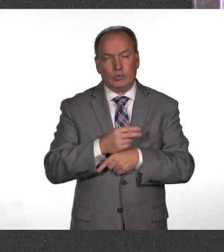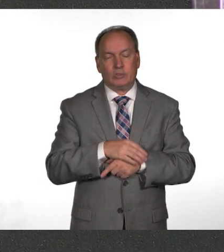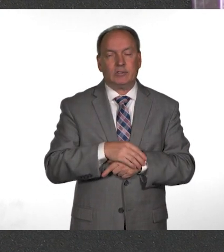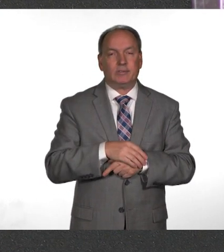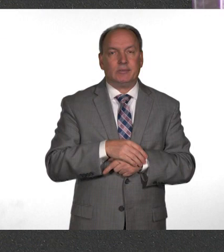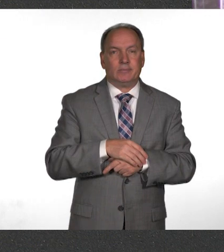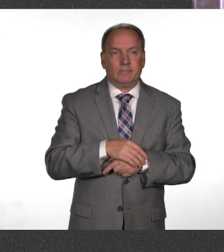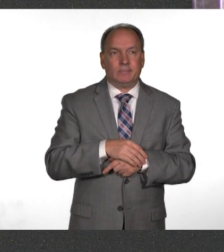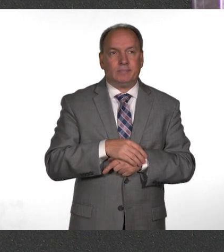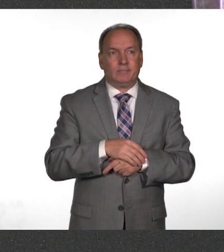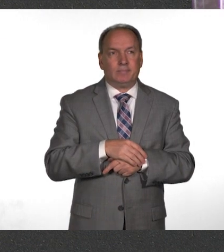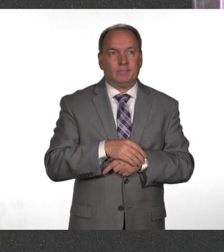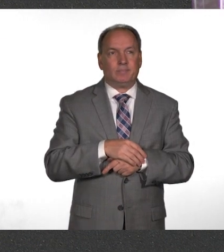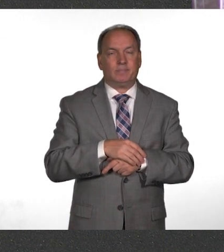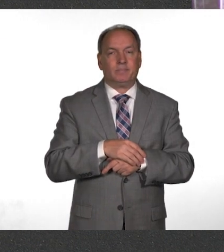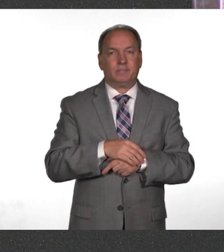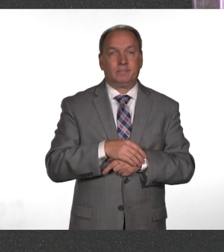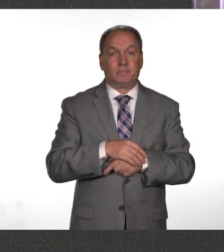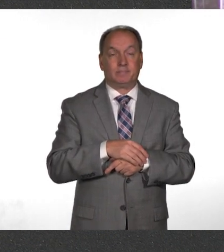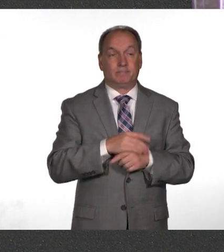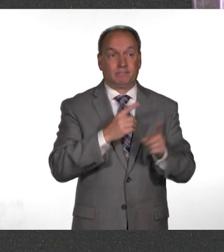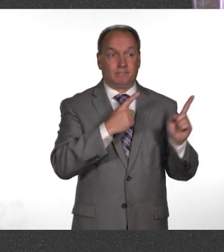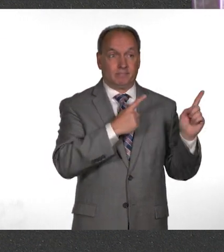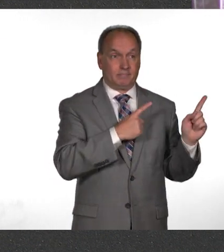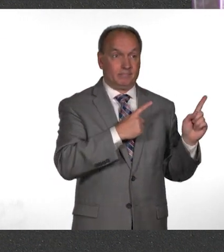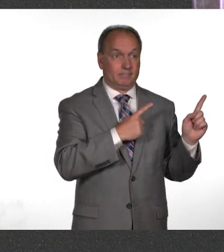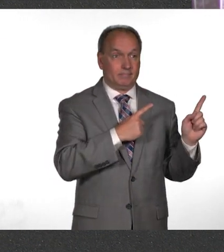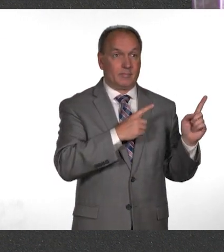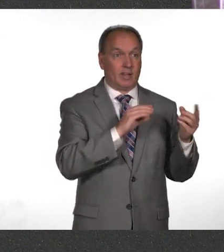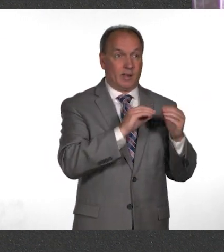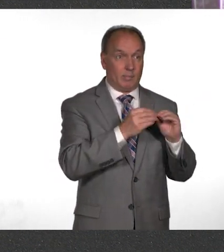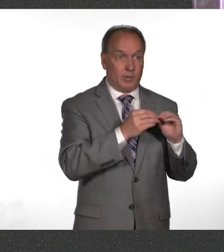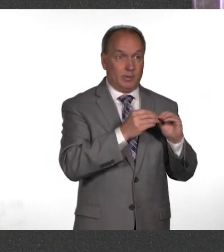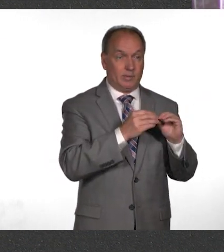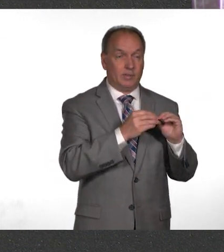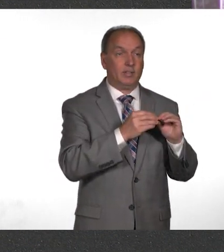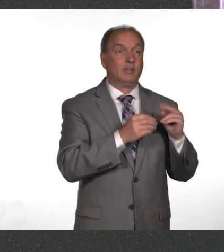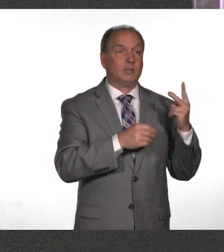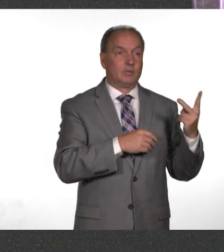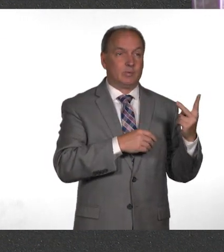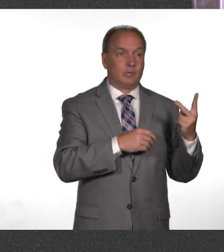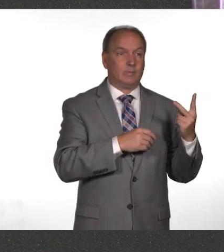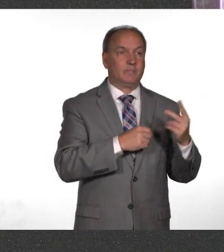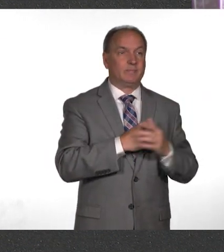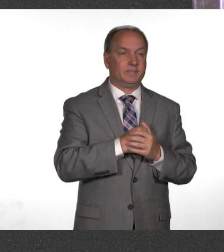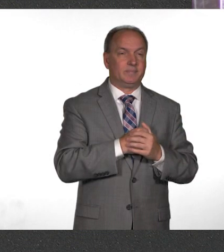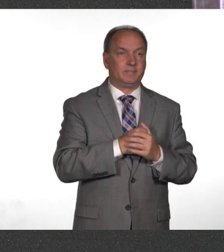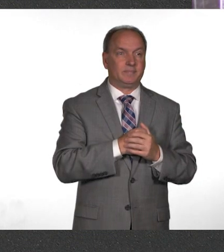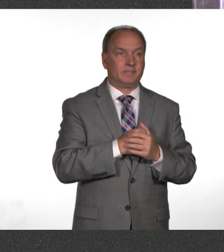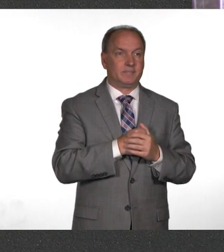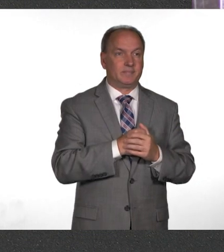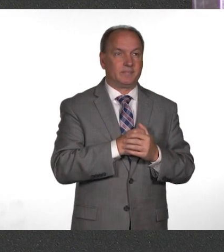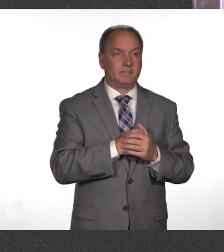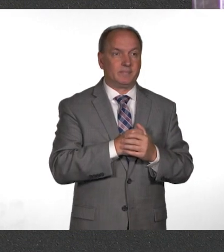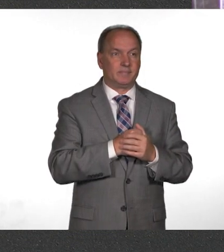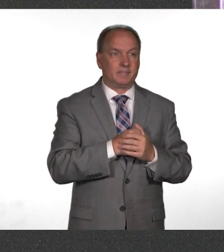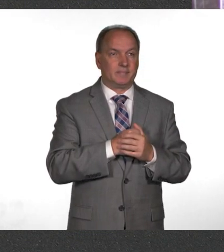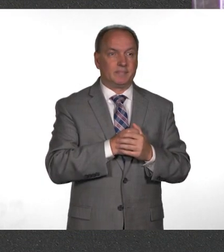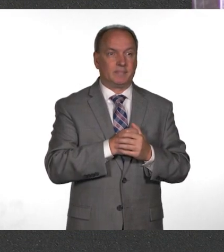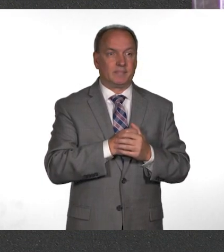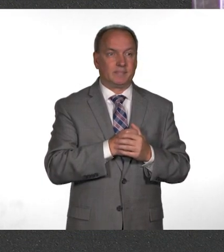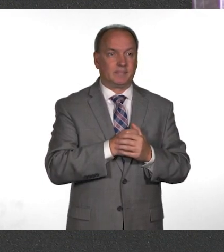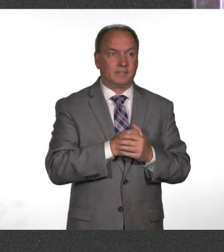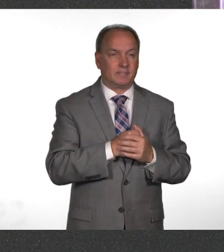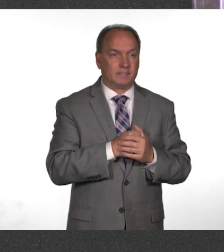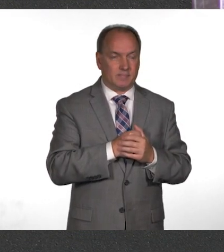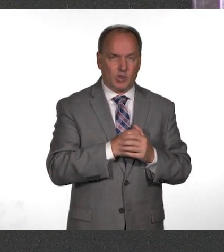in. And look, there's my number 2. Oops, let me turn that so you can see it better. My number 2.